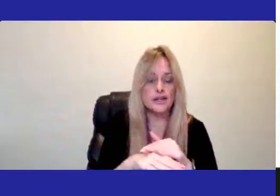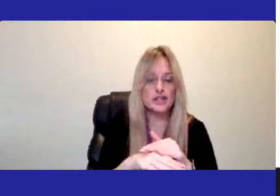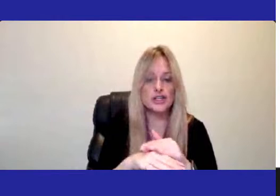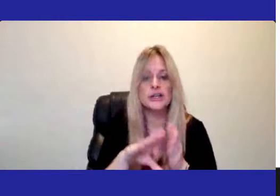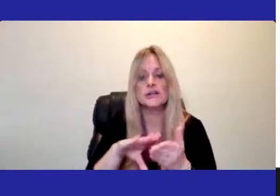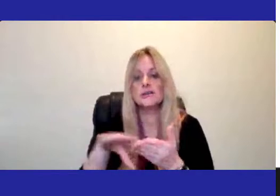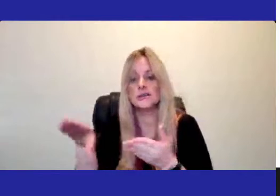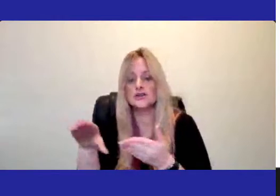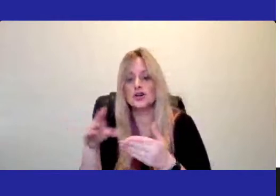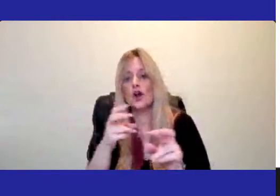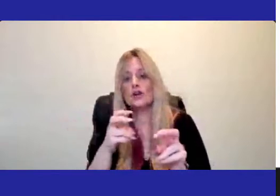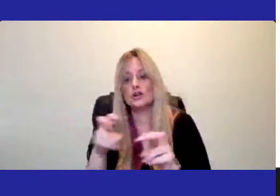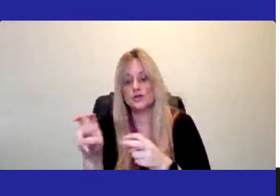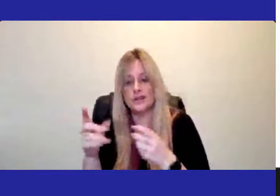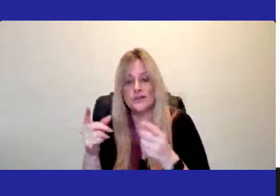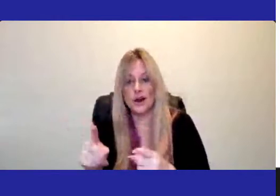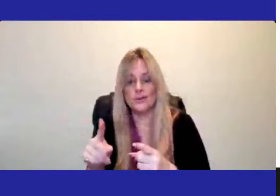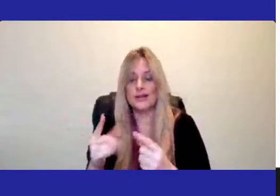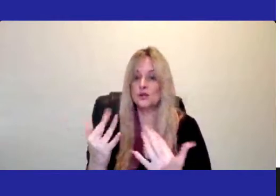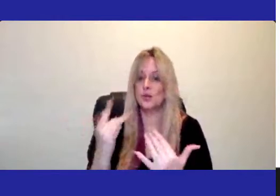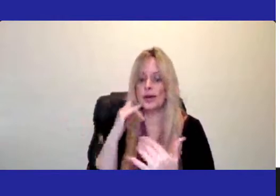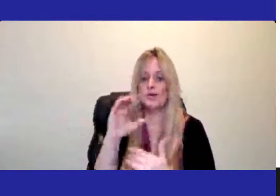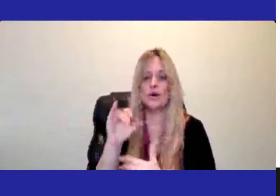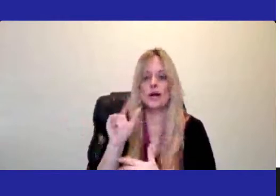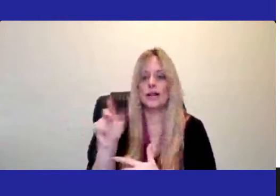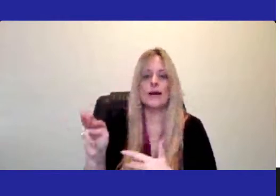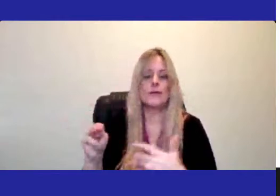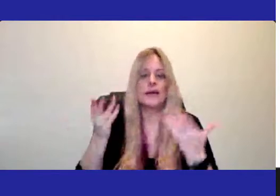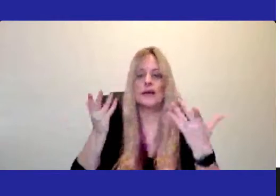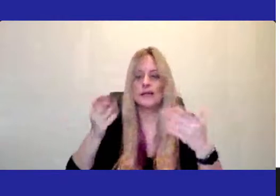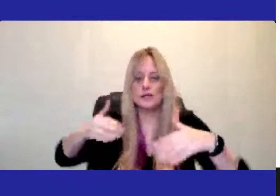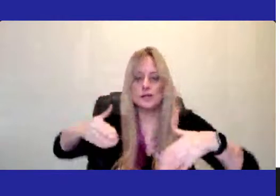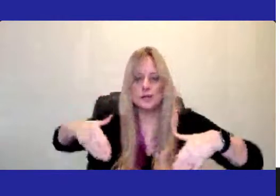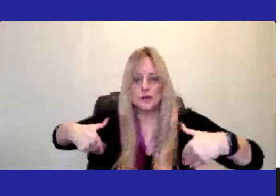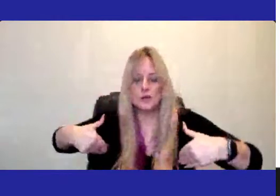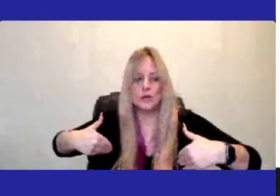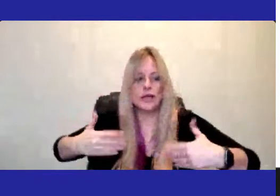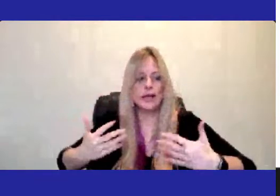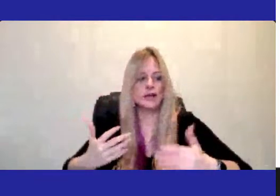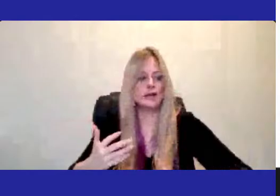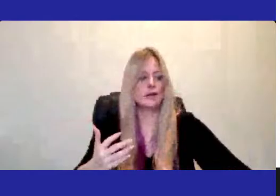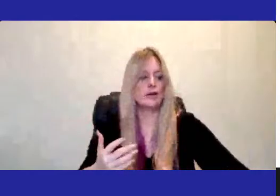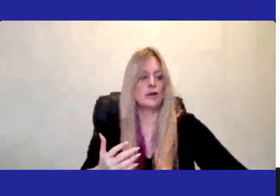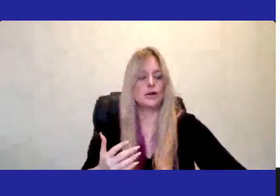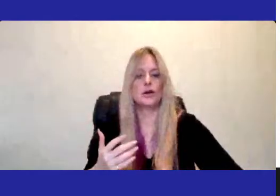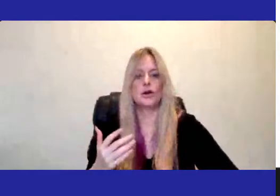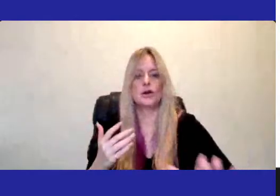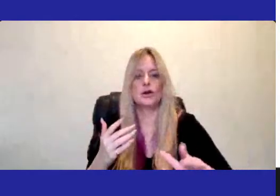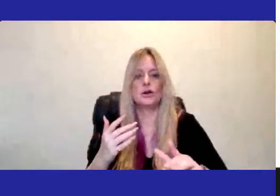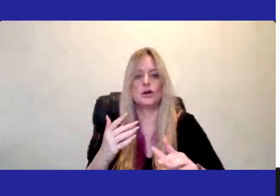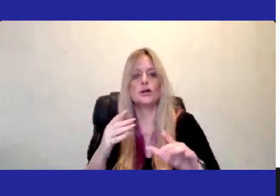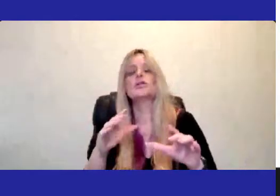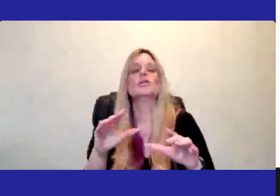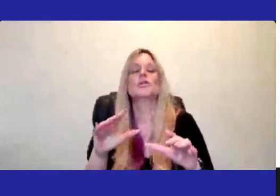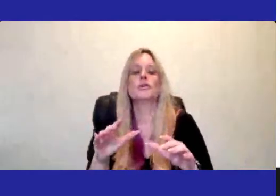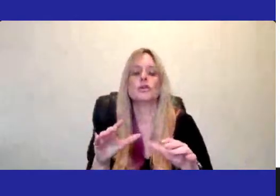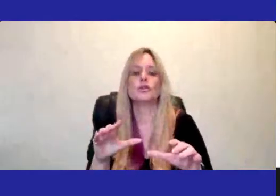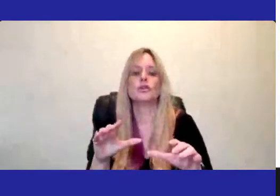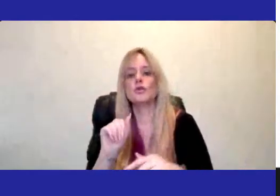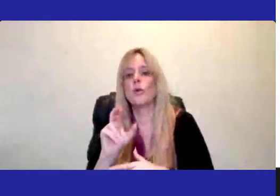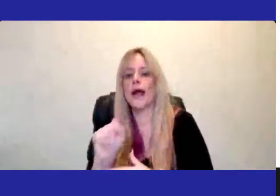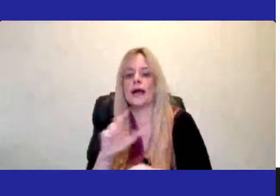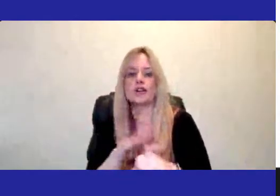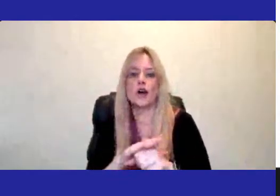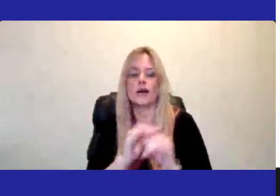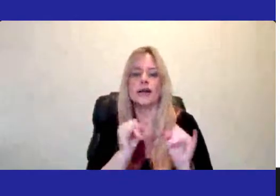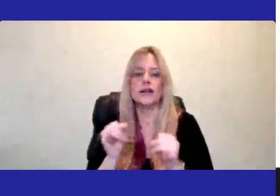occurs, and if you wait for a claim, it'll be too late to act on individual member outcomes. And so the